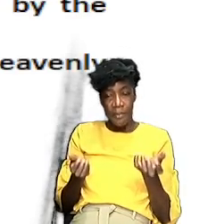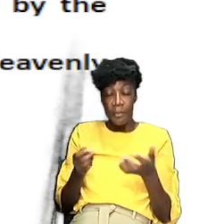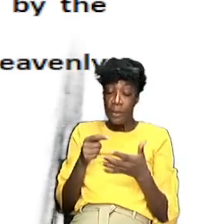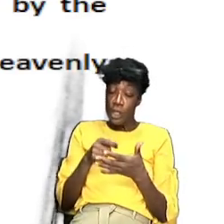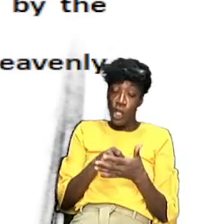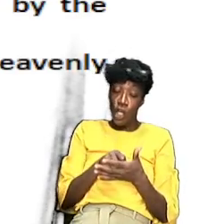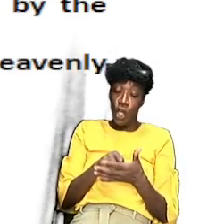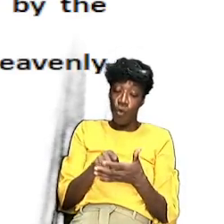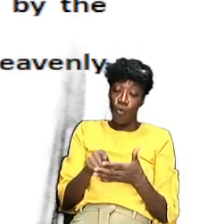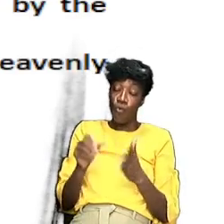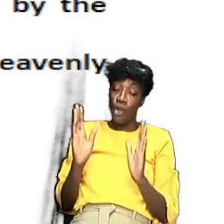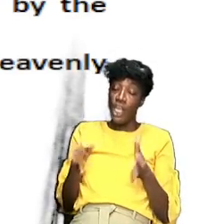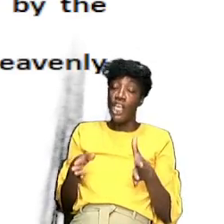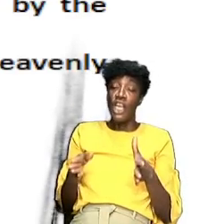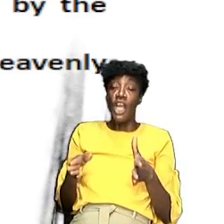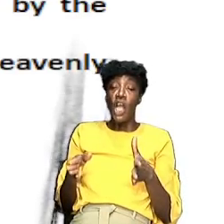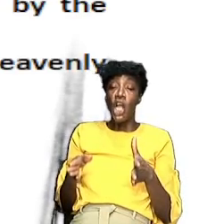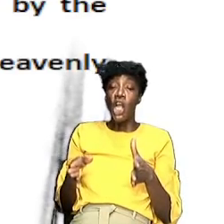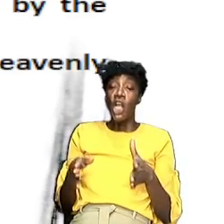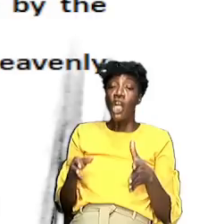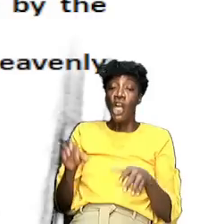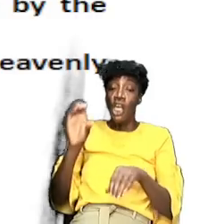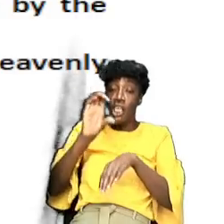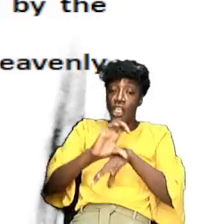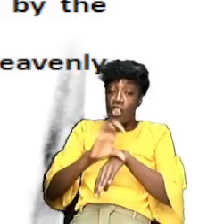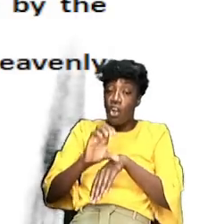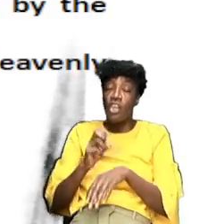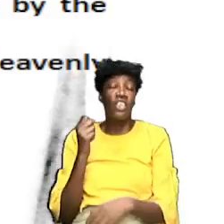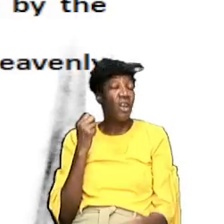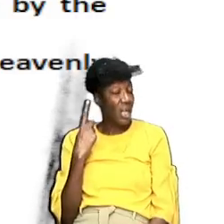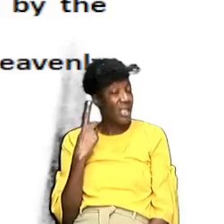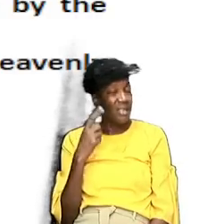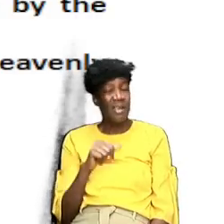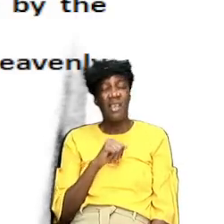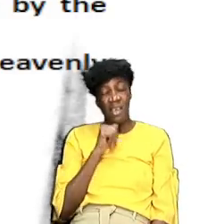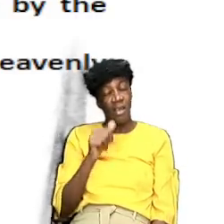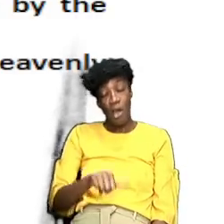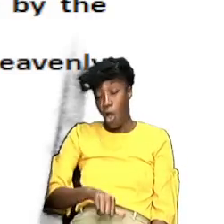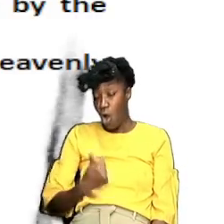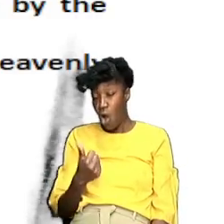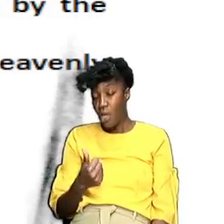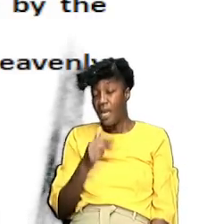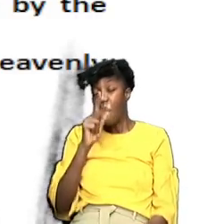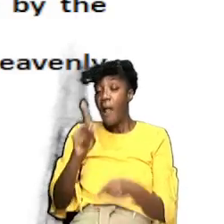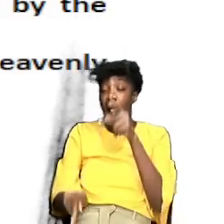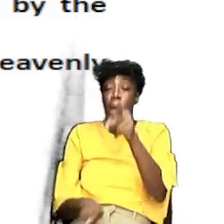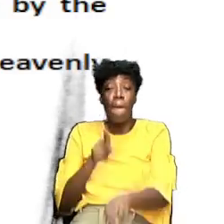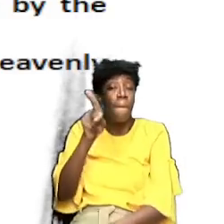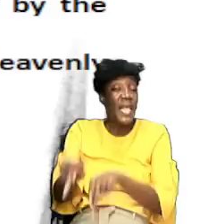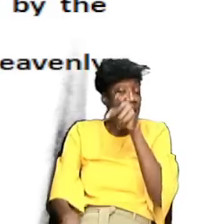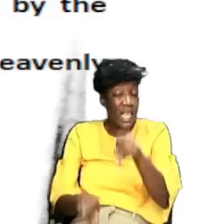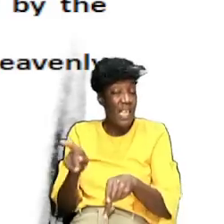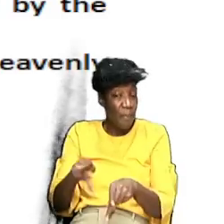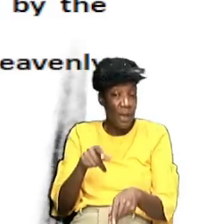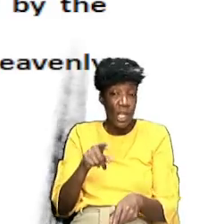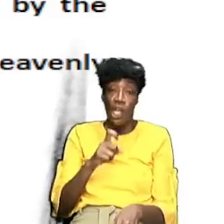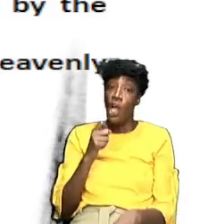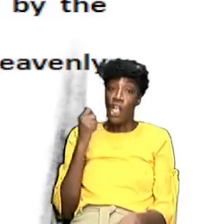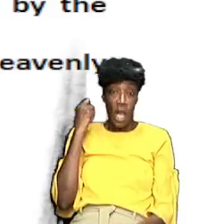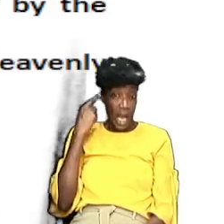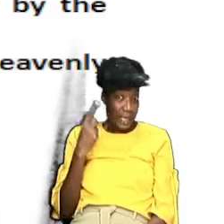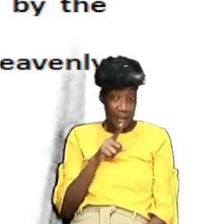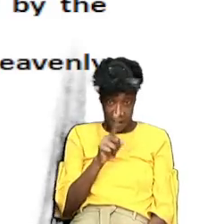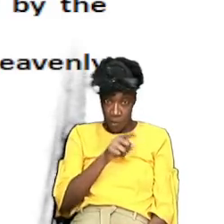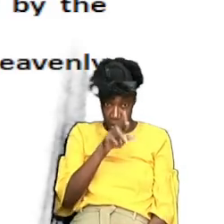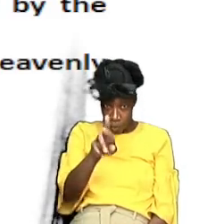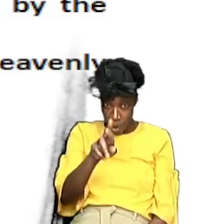of this letter is, the church, to understand that, look here, we are not ordinary people. And then when you understand where you are and you